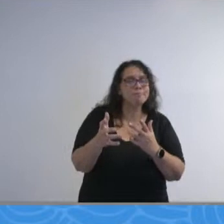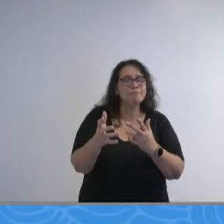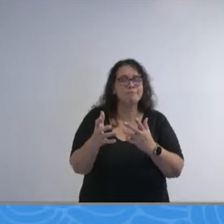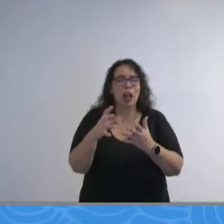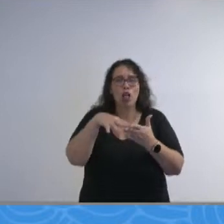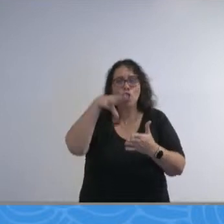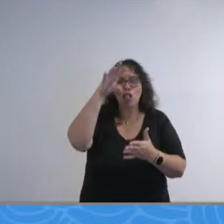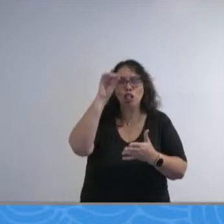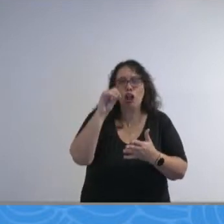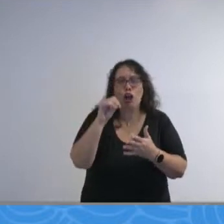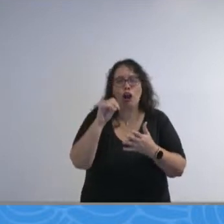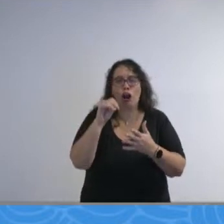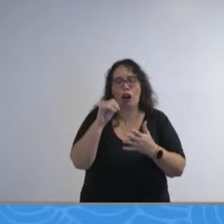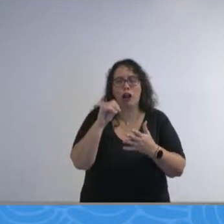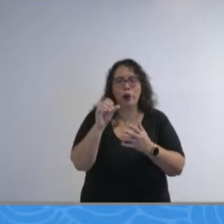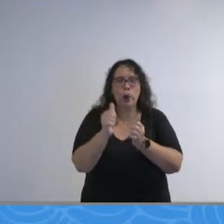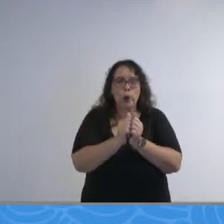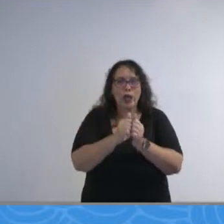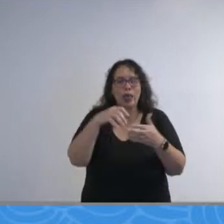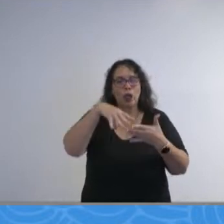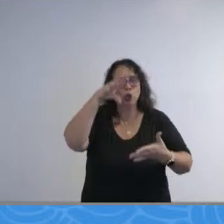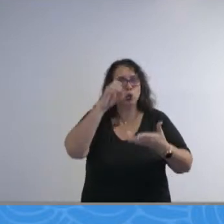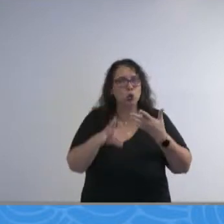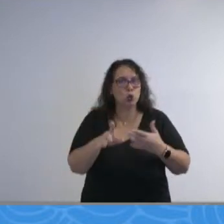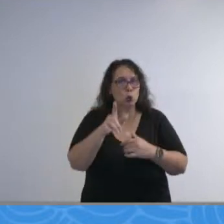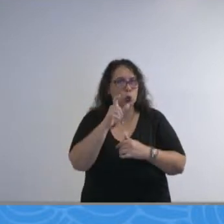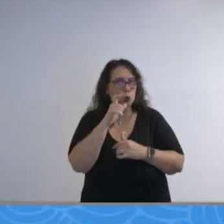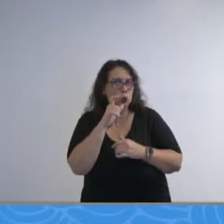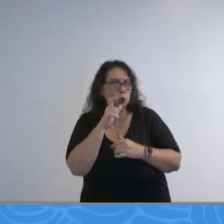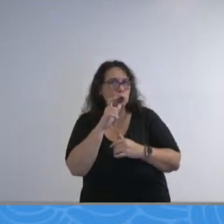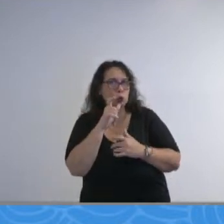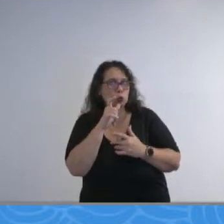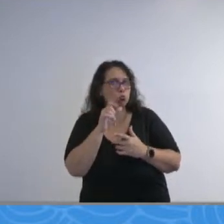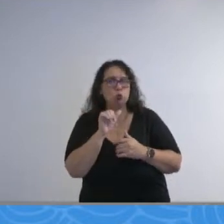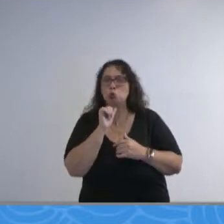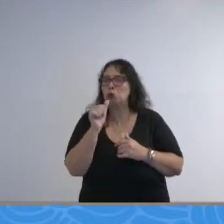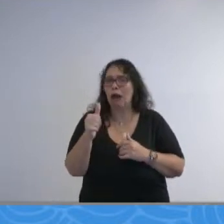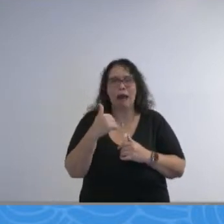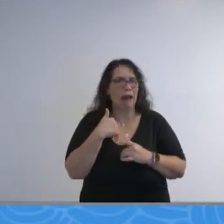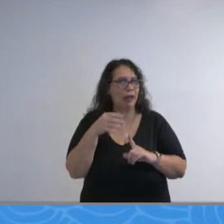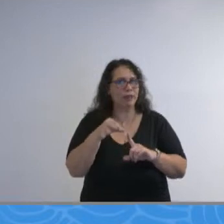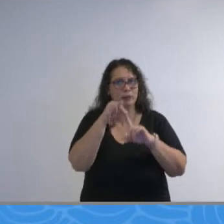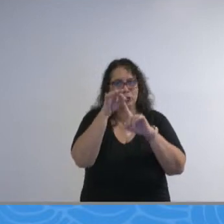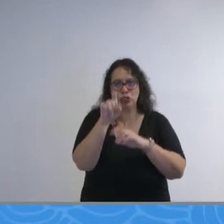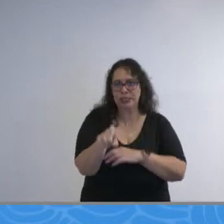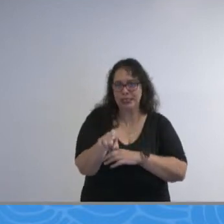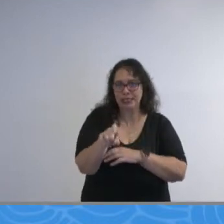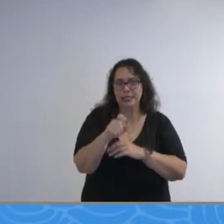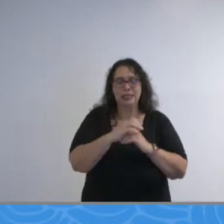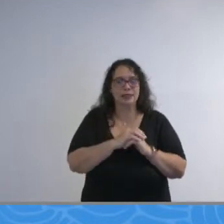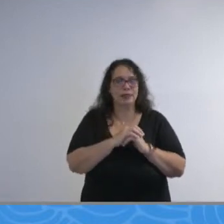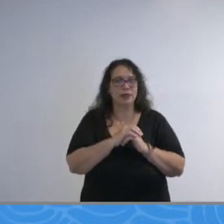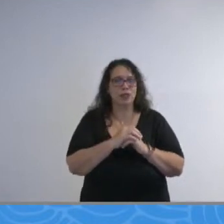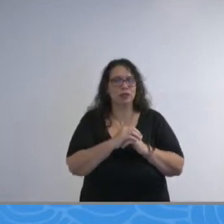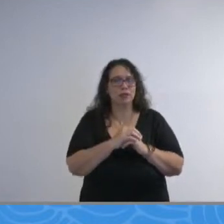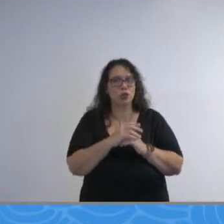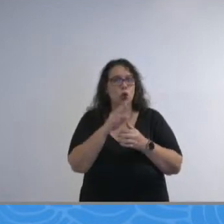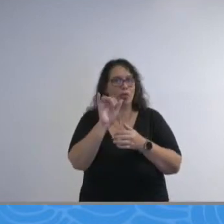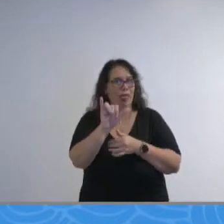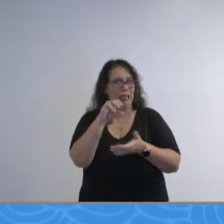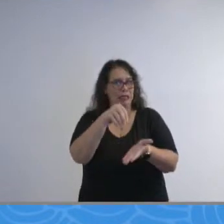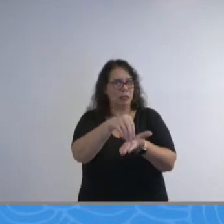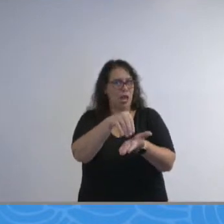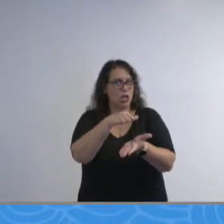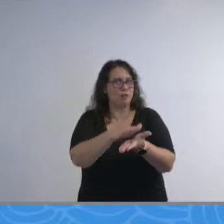and learn next to students who do not have special needs. So it's always going to be